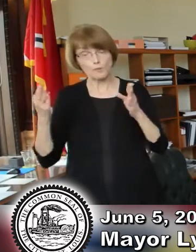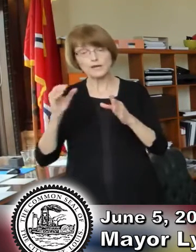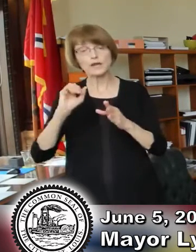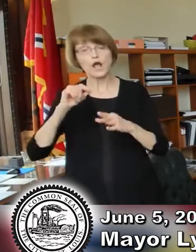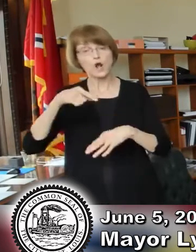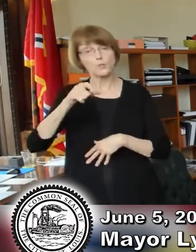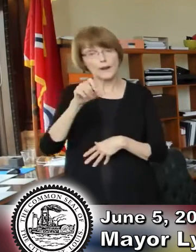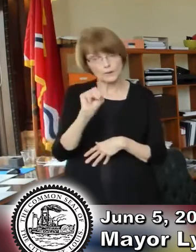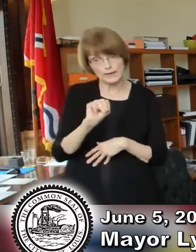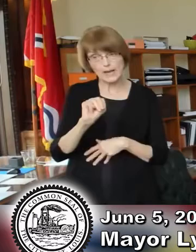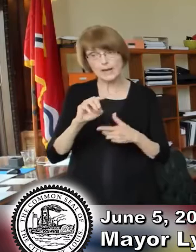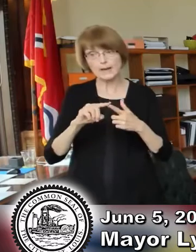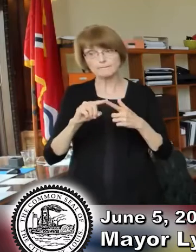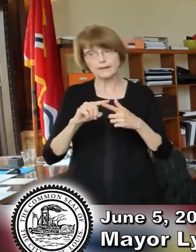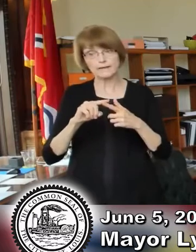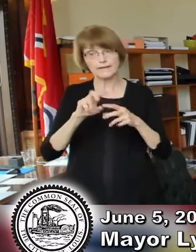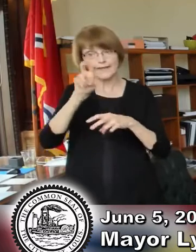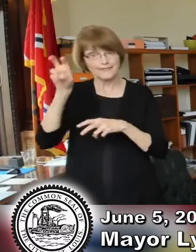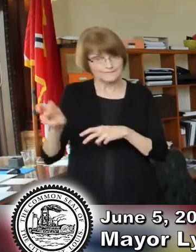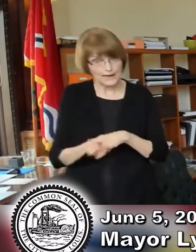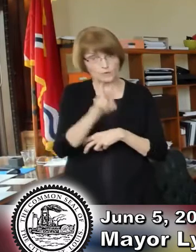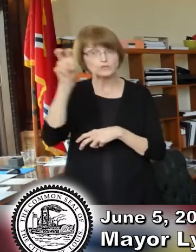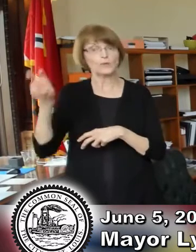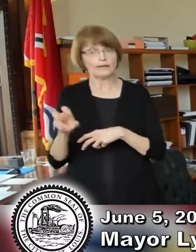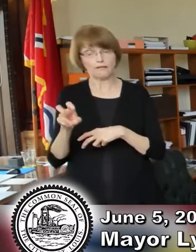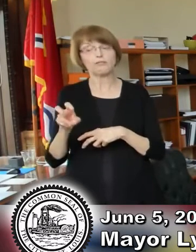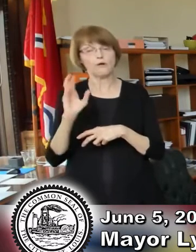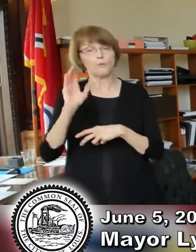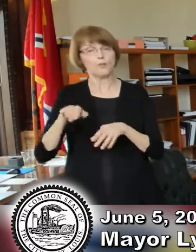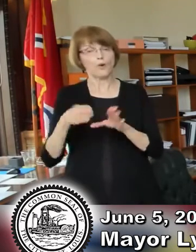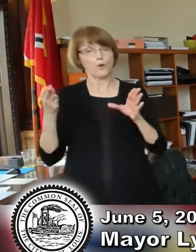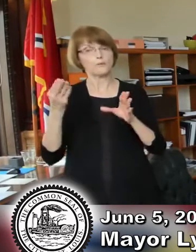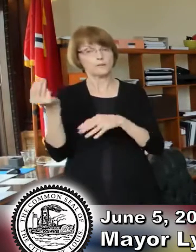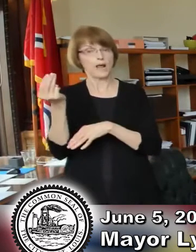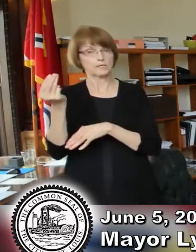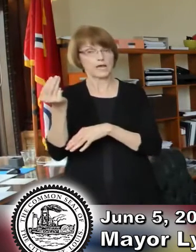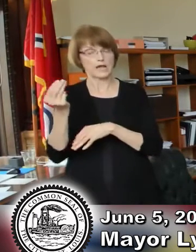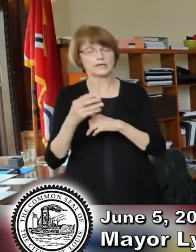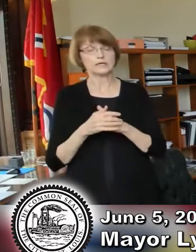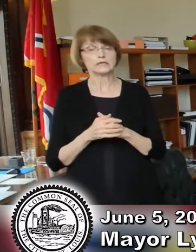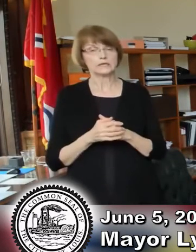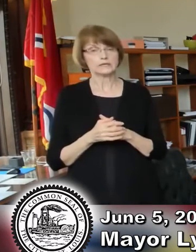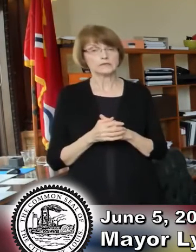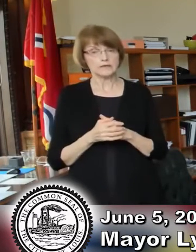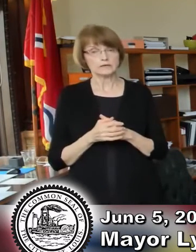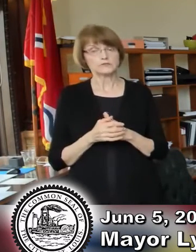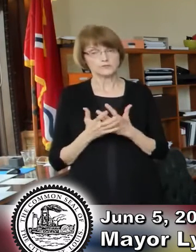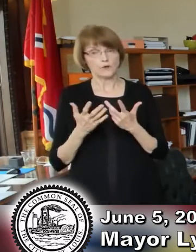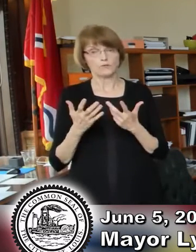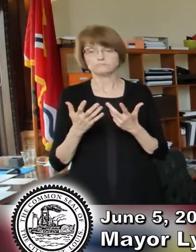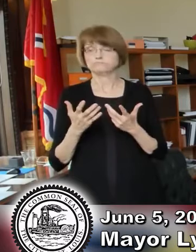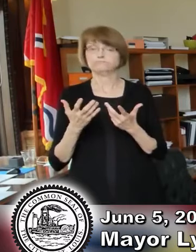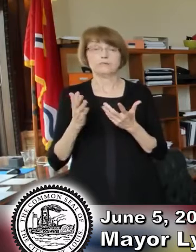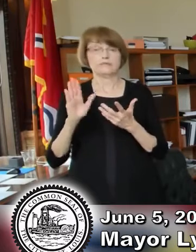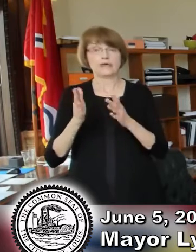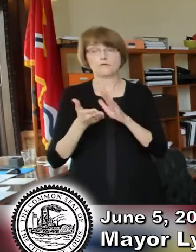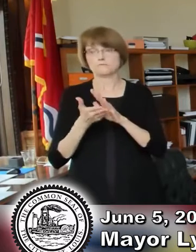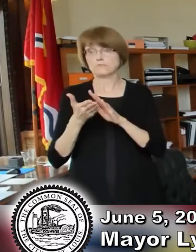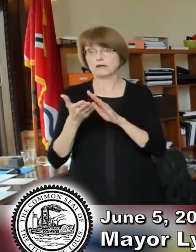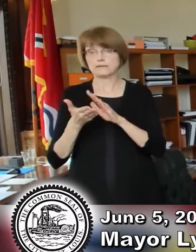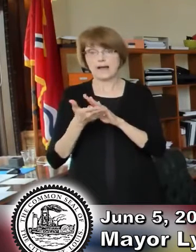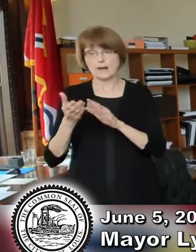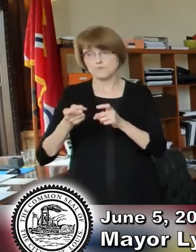opening Monday. The Wheel, they are opening Monday. They have incredible operating procedures